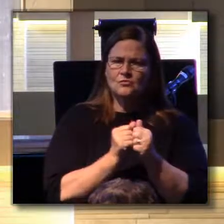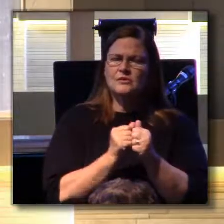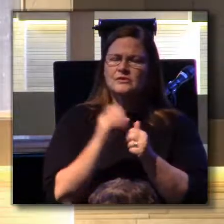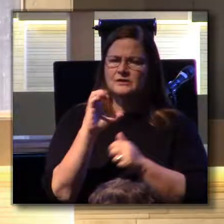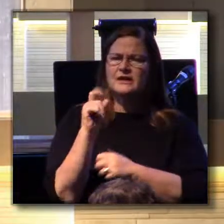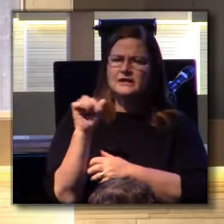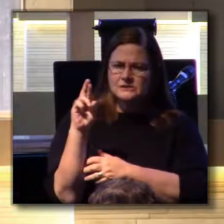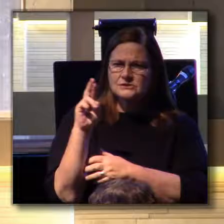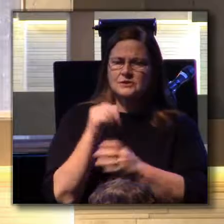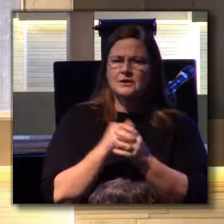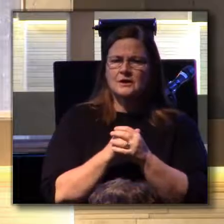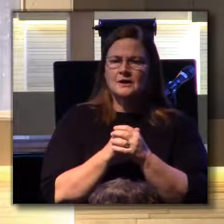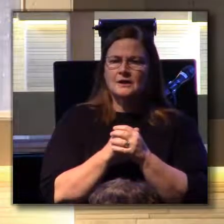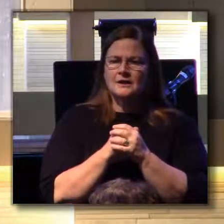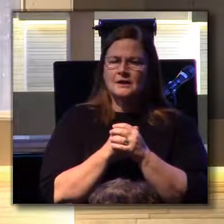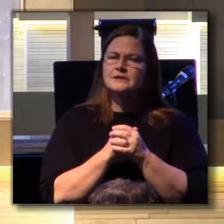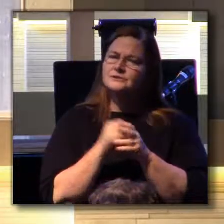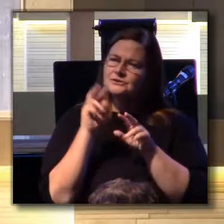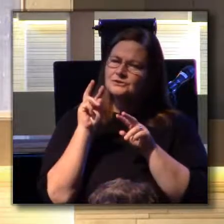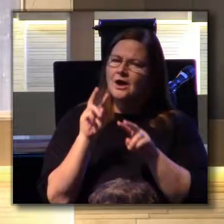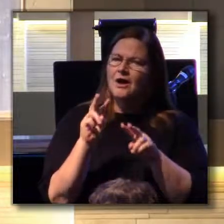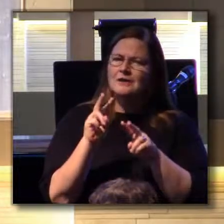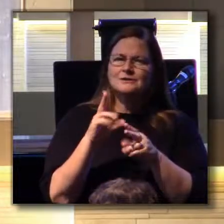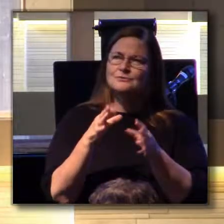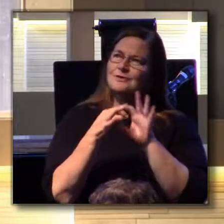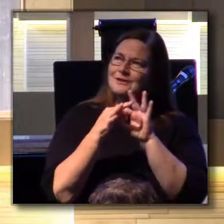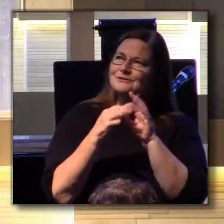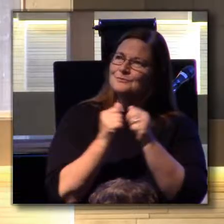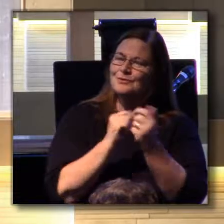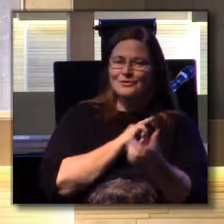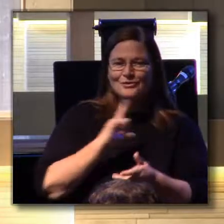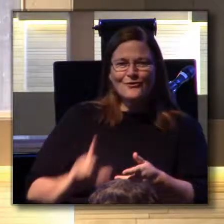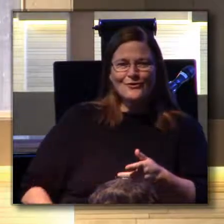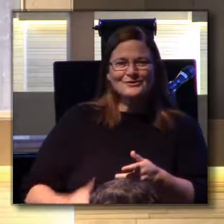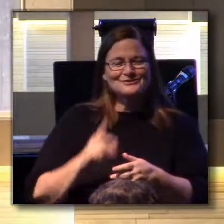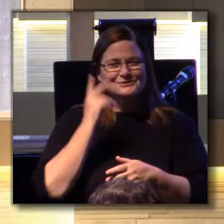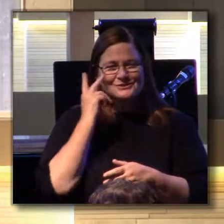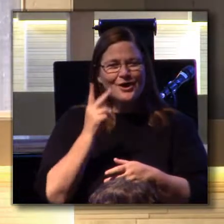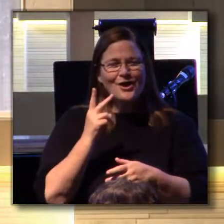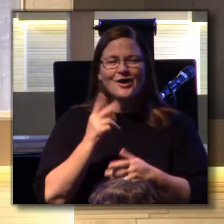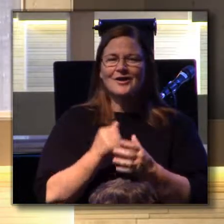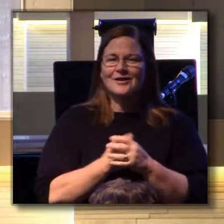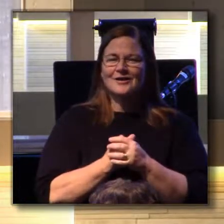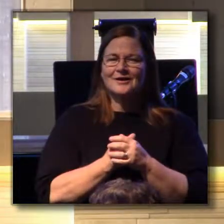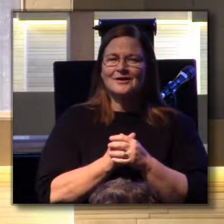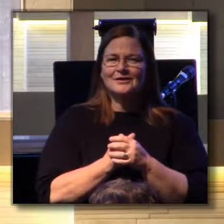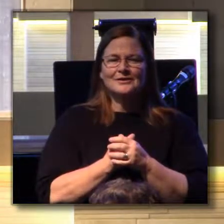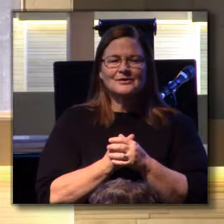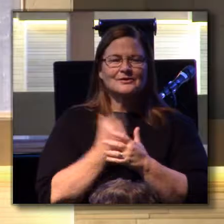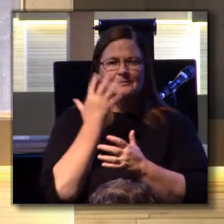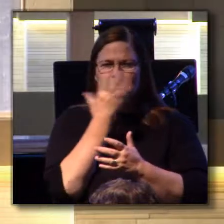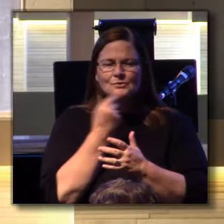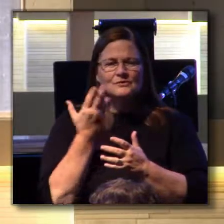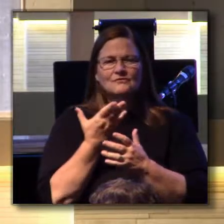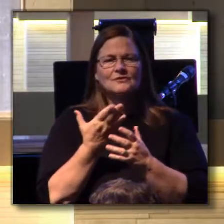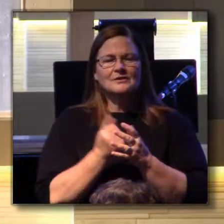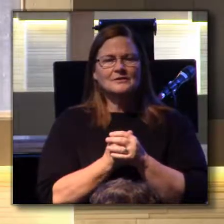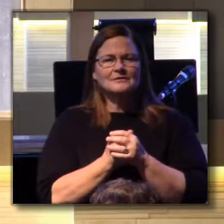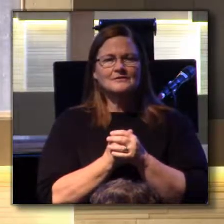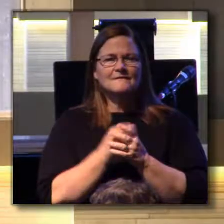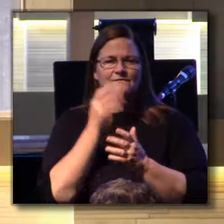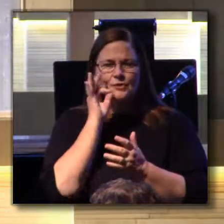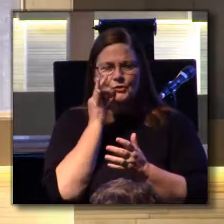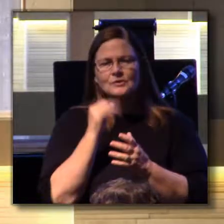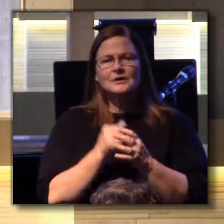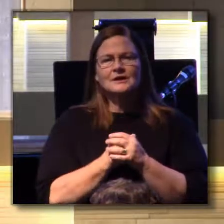relationship with the Lord, and to see the fruit that was born not only in his own life, but in his family and in the lives of the people around